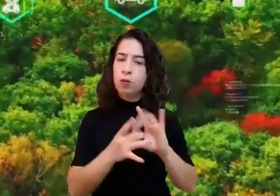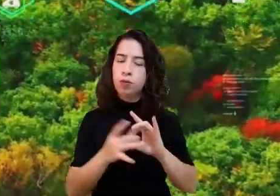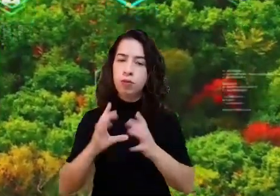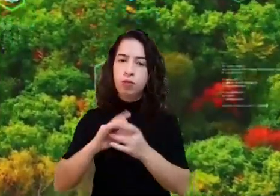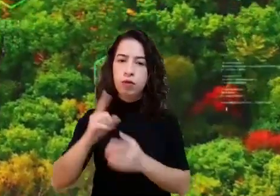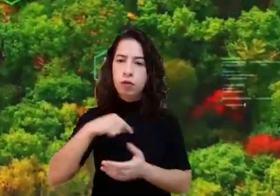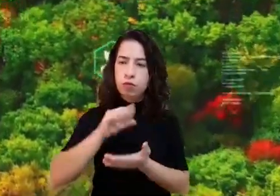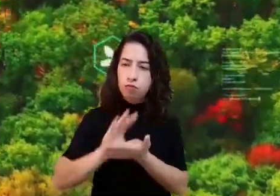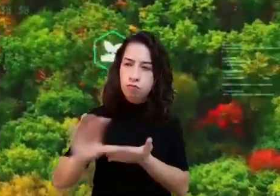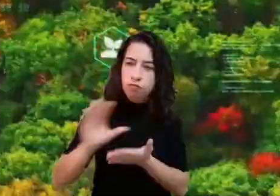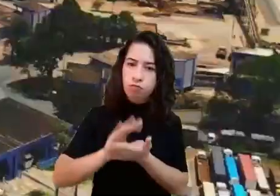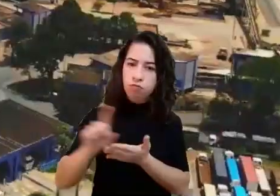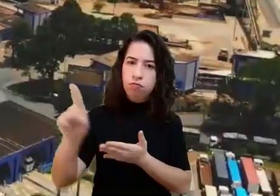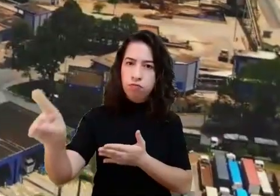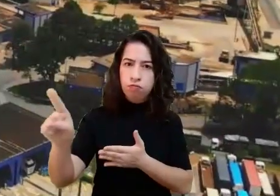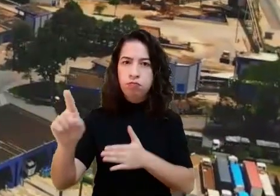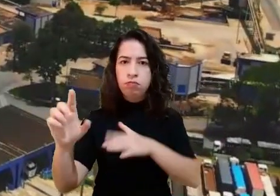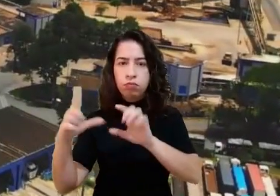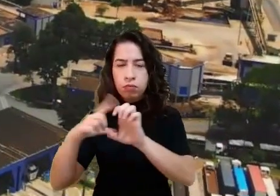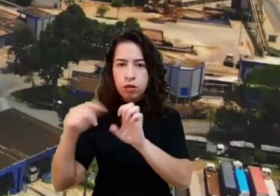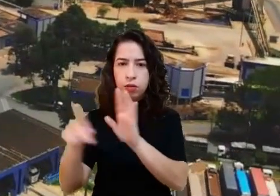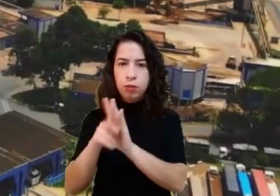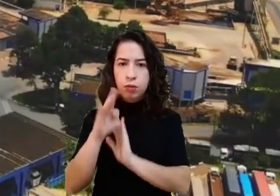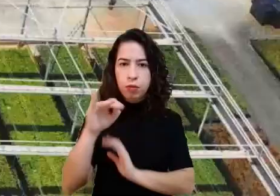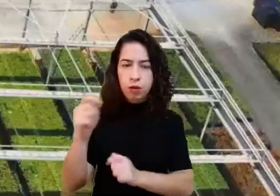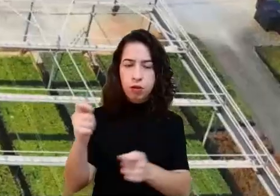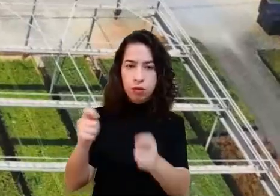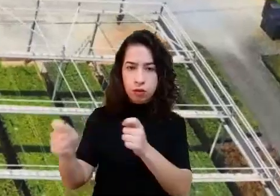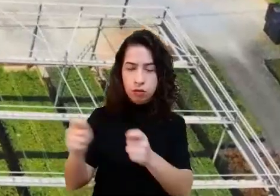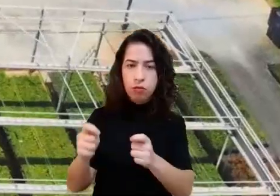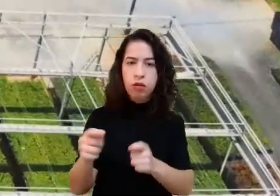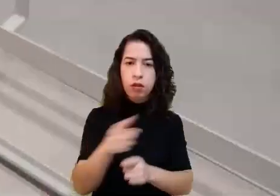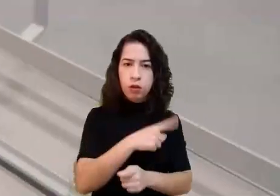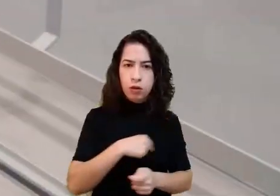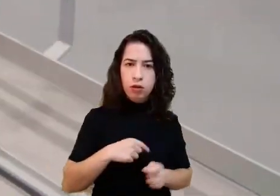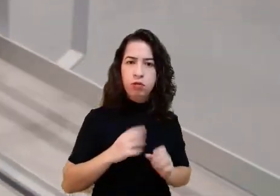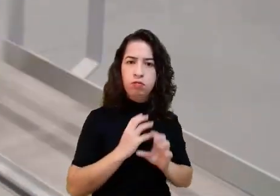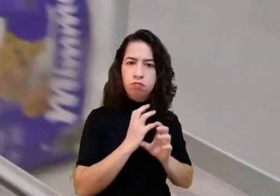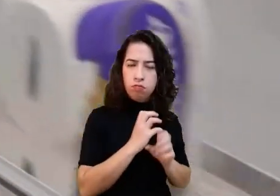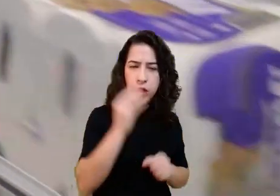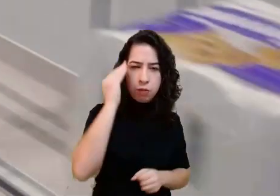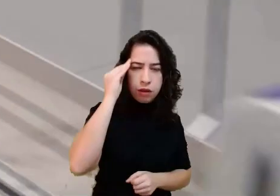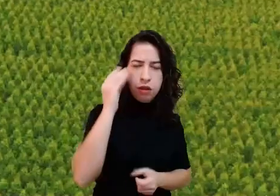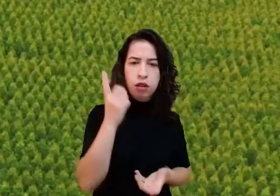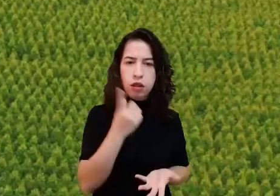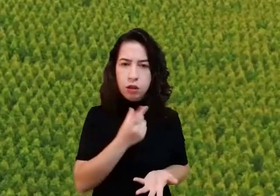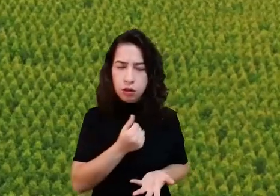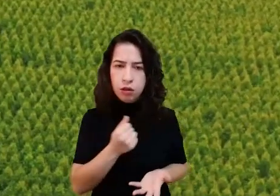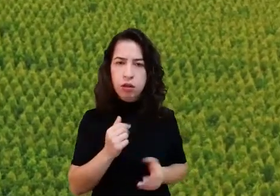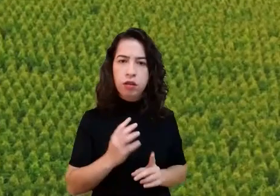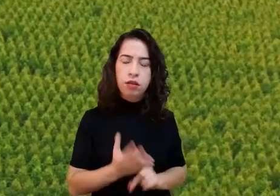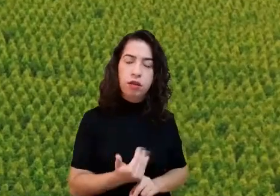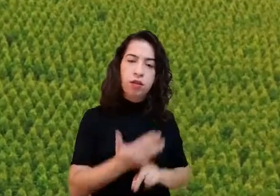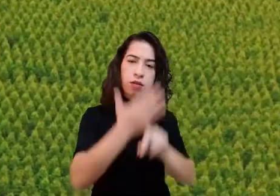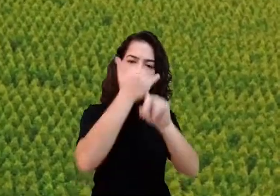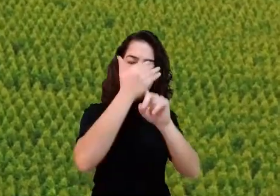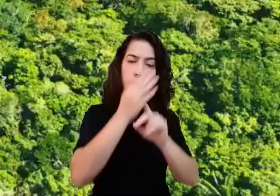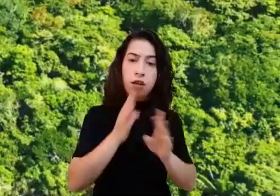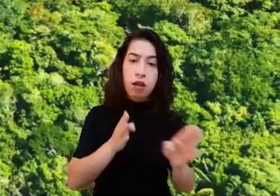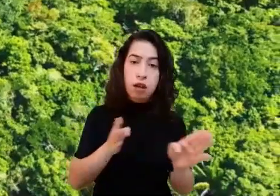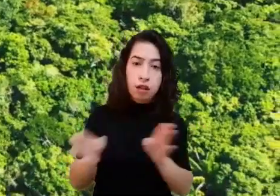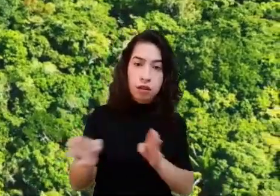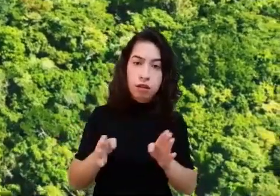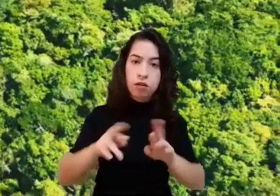the entrepreneurs of the bioeconomy, adding forces of our capital experience, technology, and access to